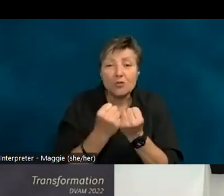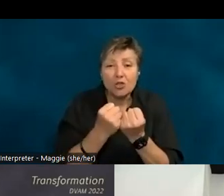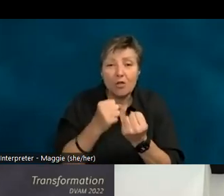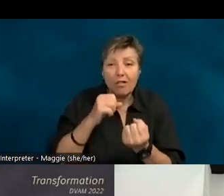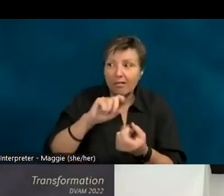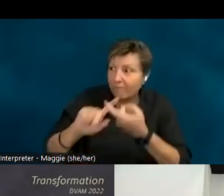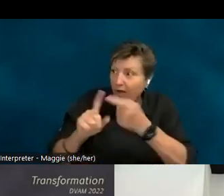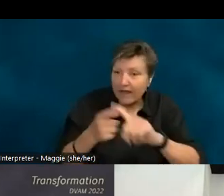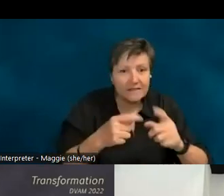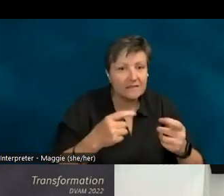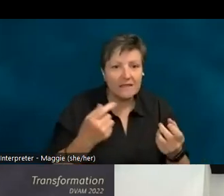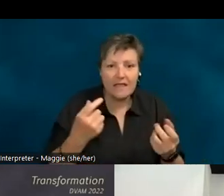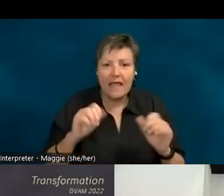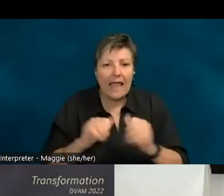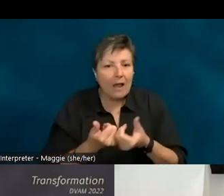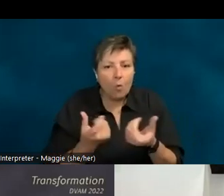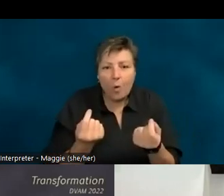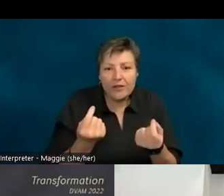again?